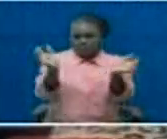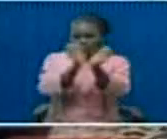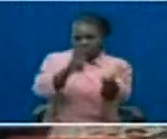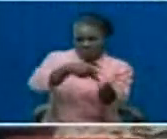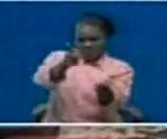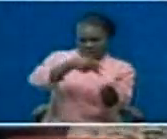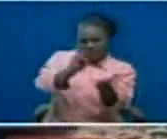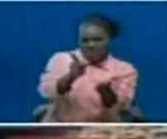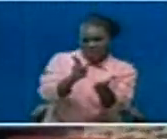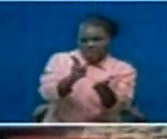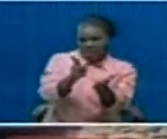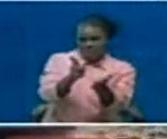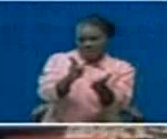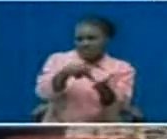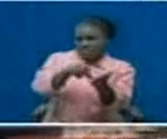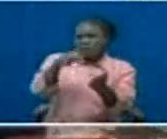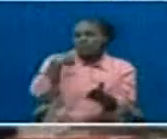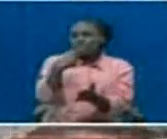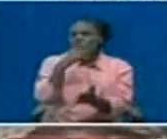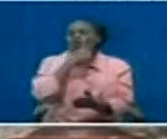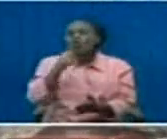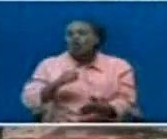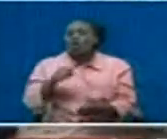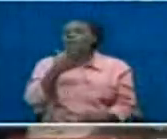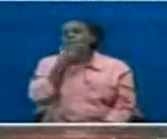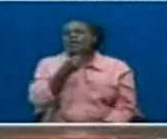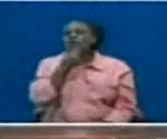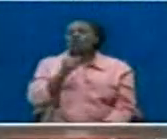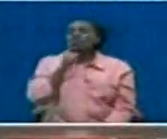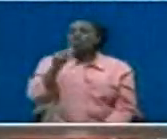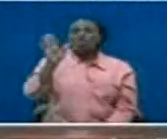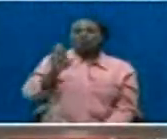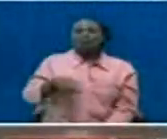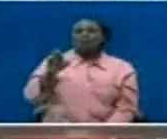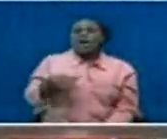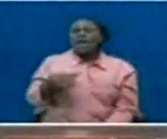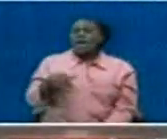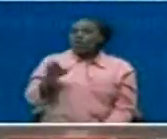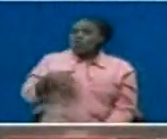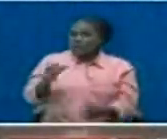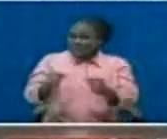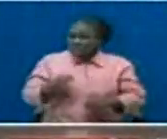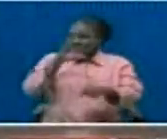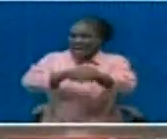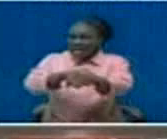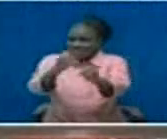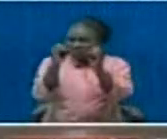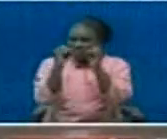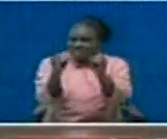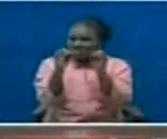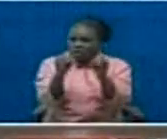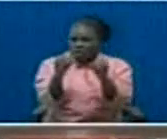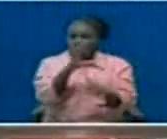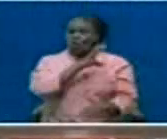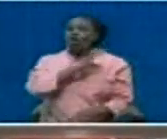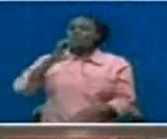found. Mm-hmm. And you know who eats the fine? Mm-hmm. The elders. Not the woman who was raped will not get nothing. The elders, the committee,